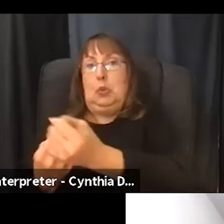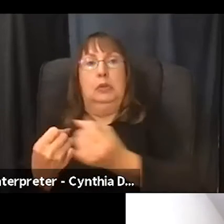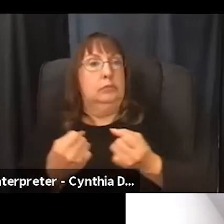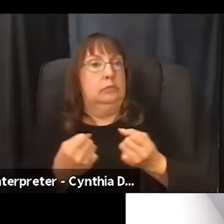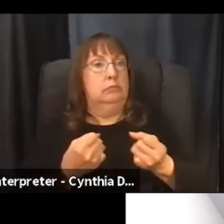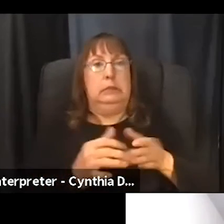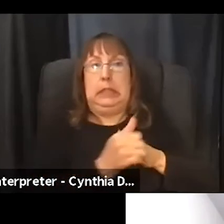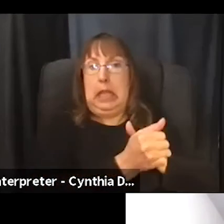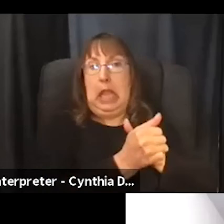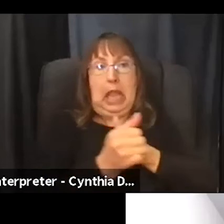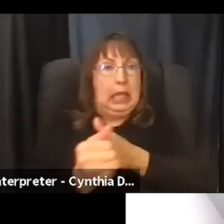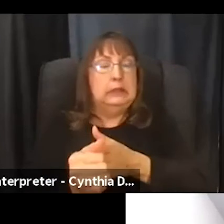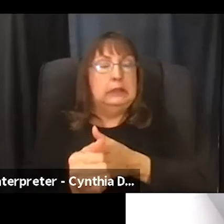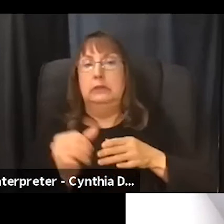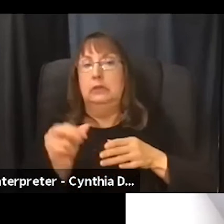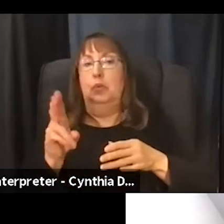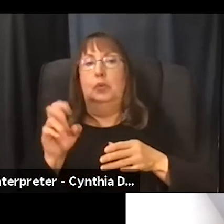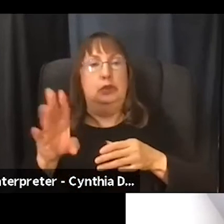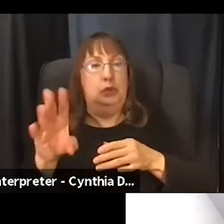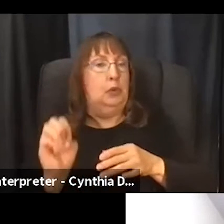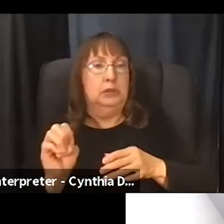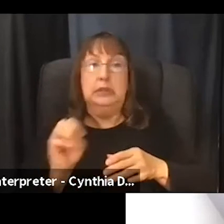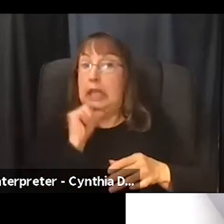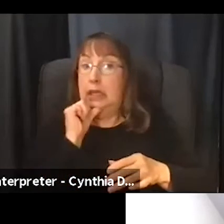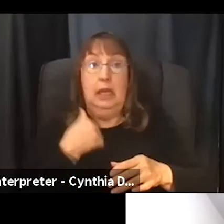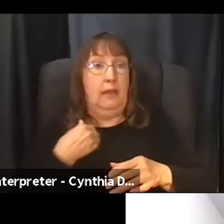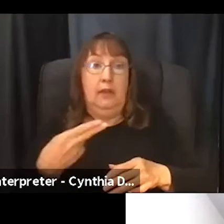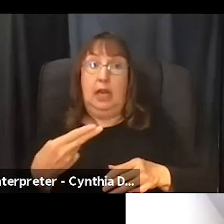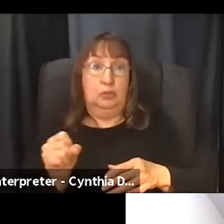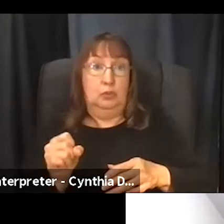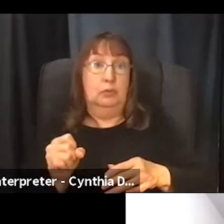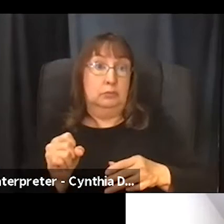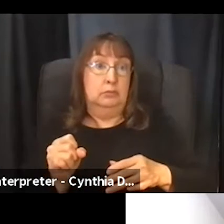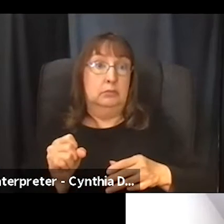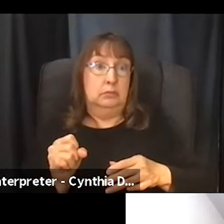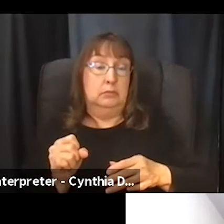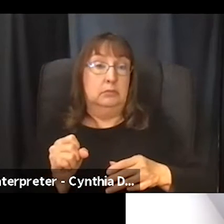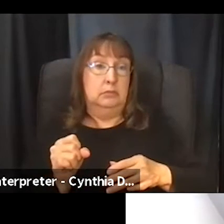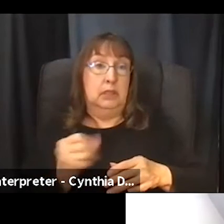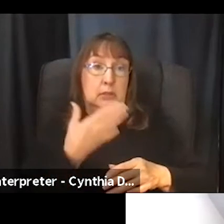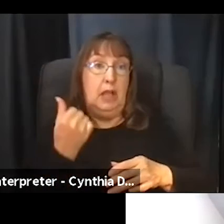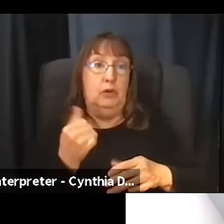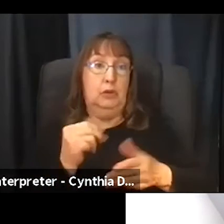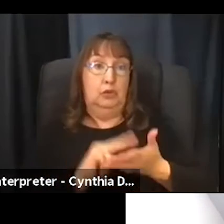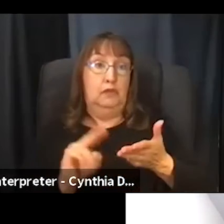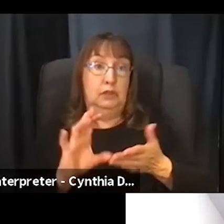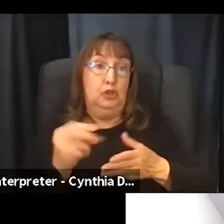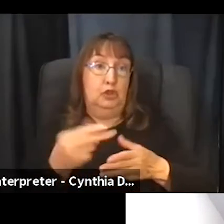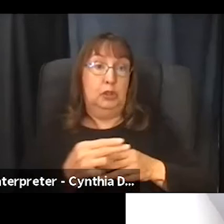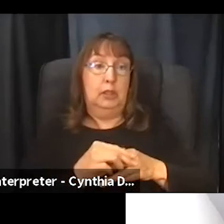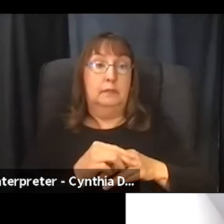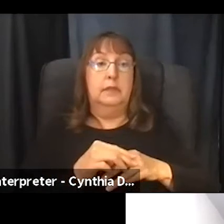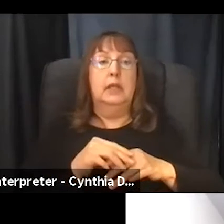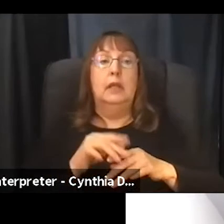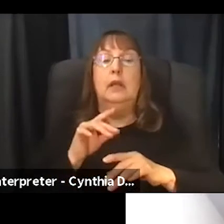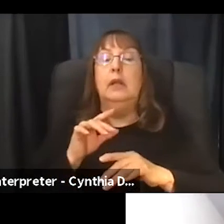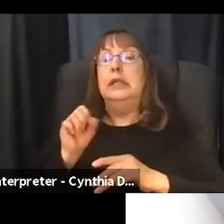and resources that I didn't have in high school. Thank you, Madeline. That's